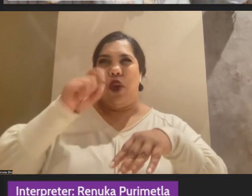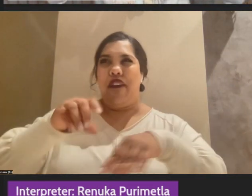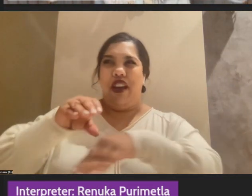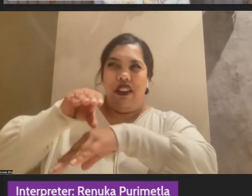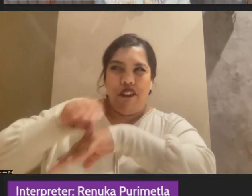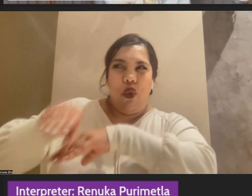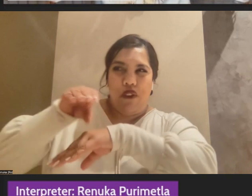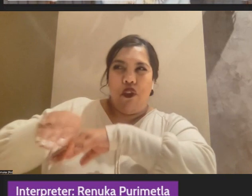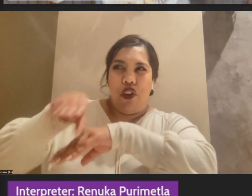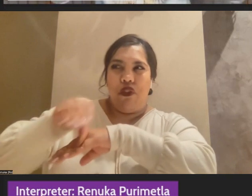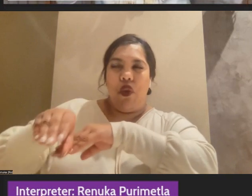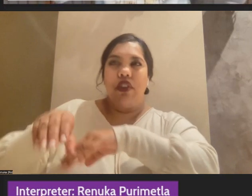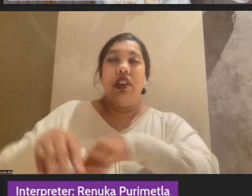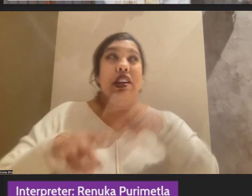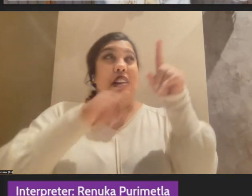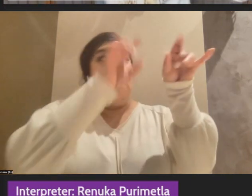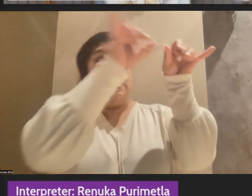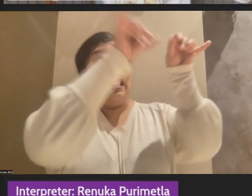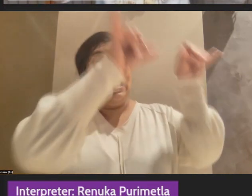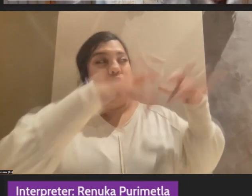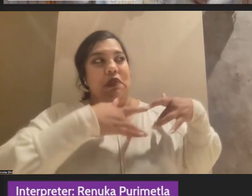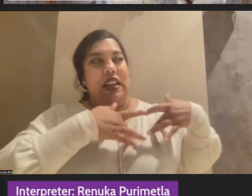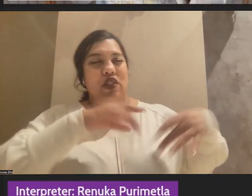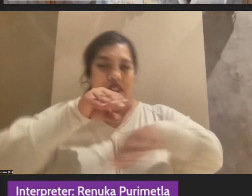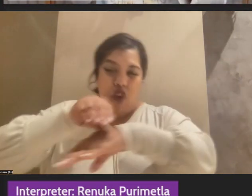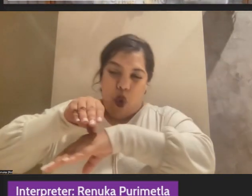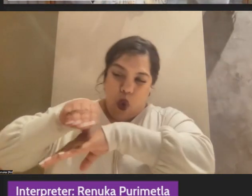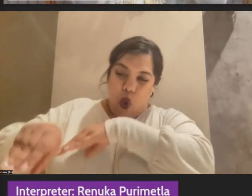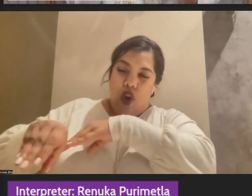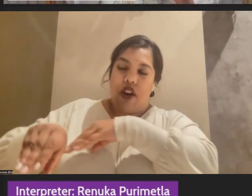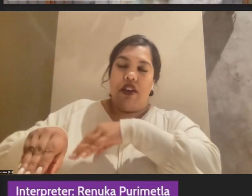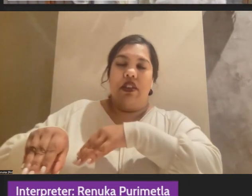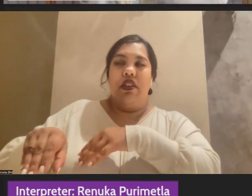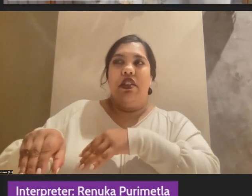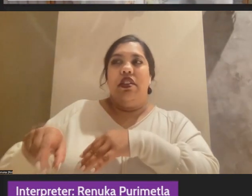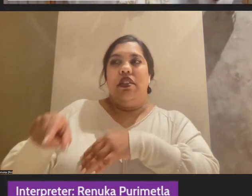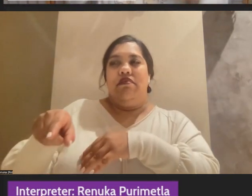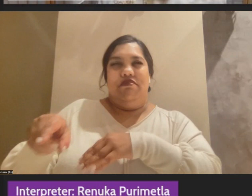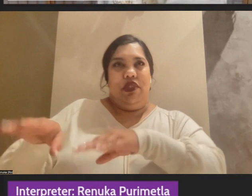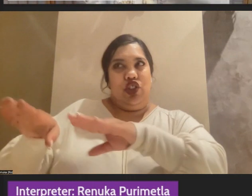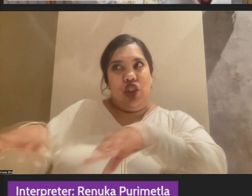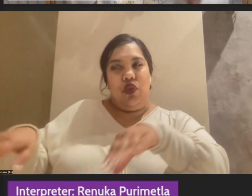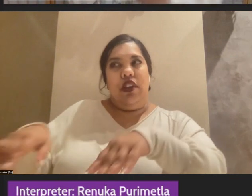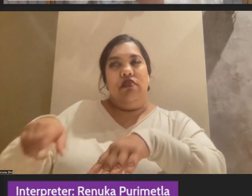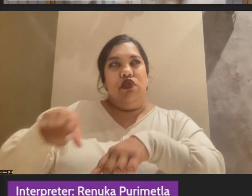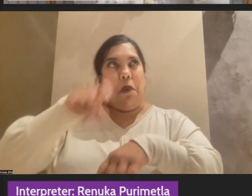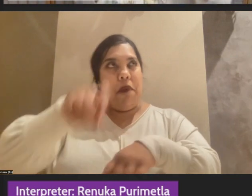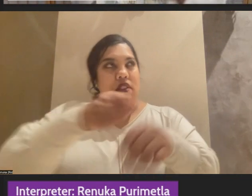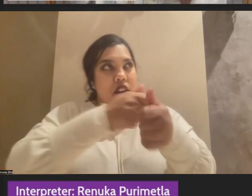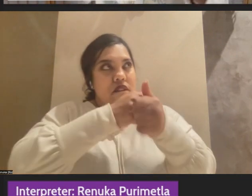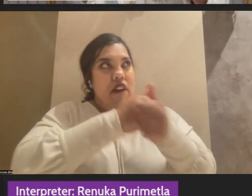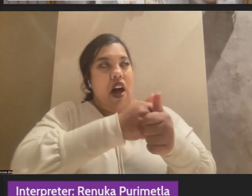the system does, because the system needs them to be nice little automatons who follow